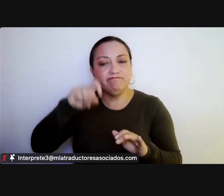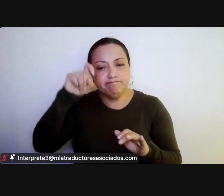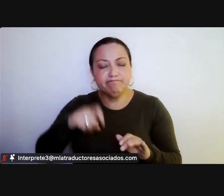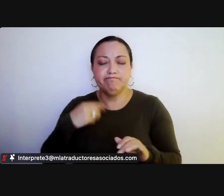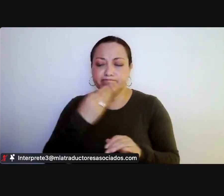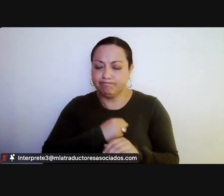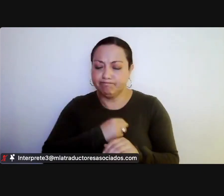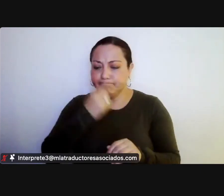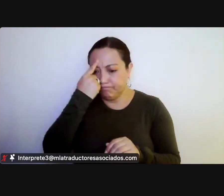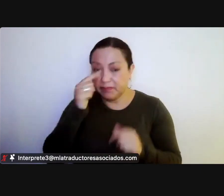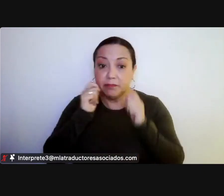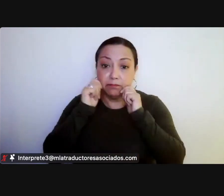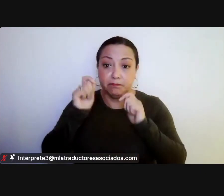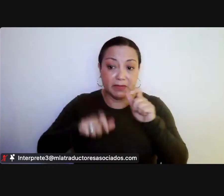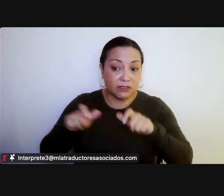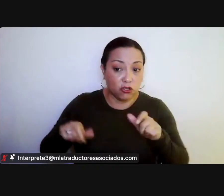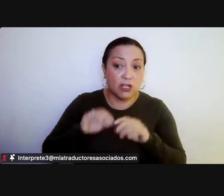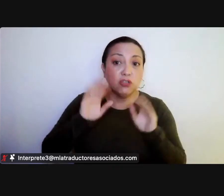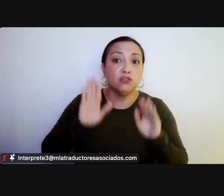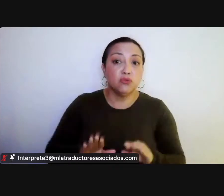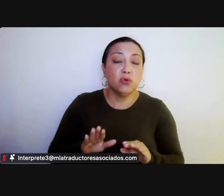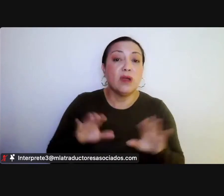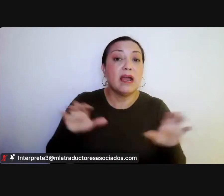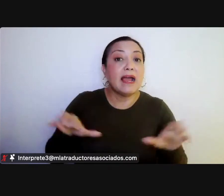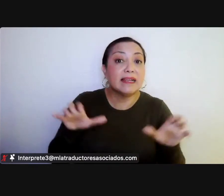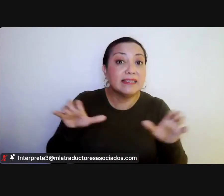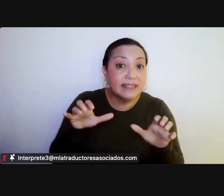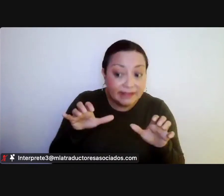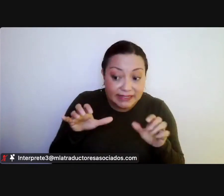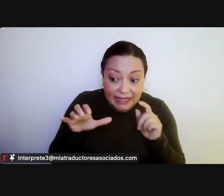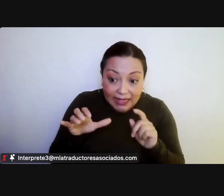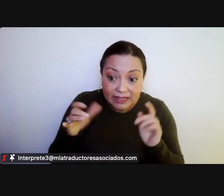we have to face the